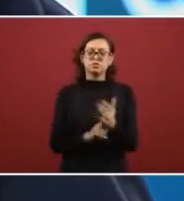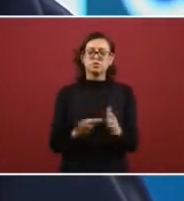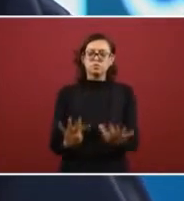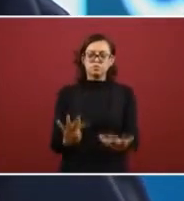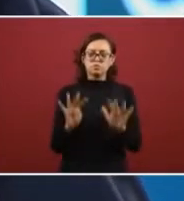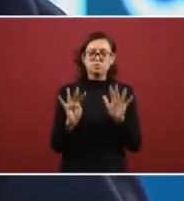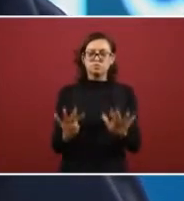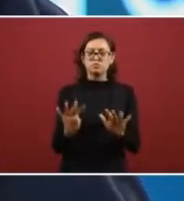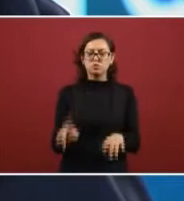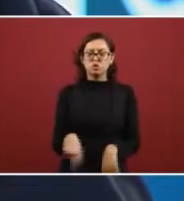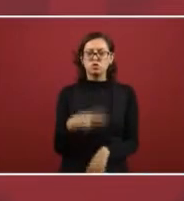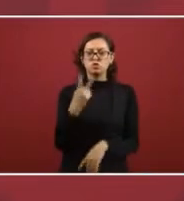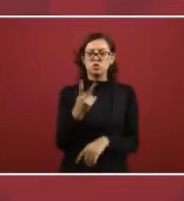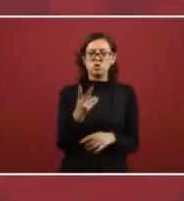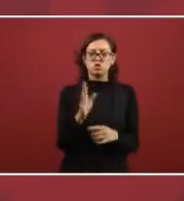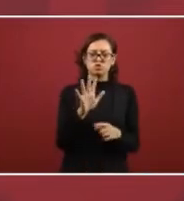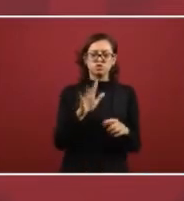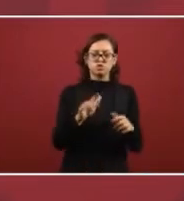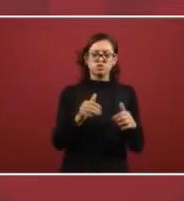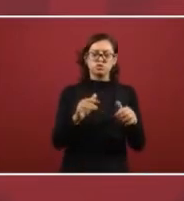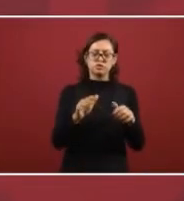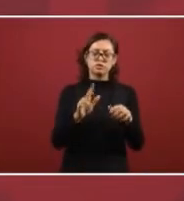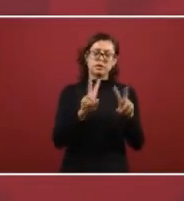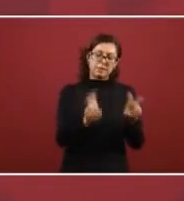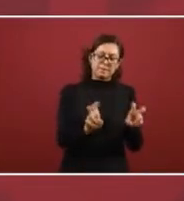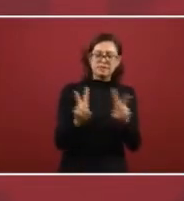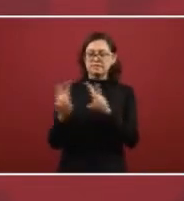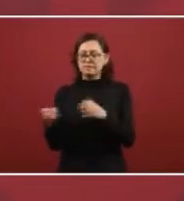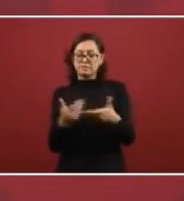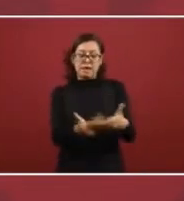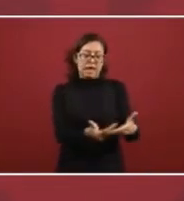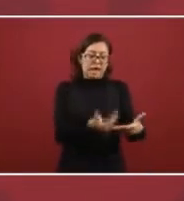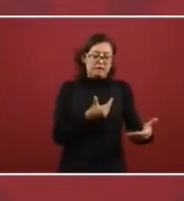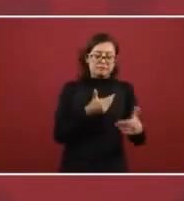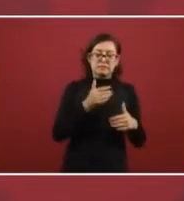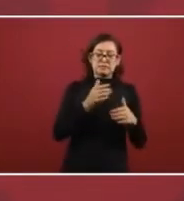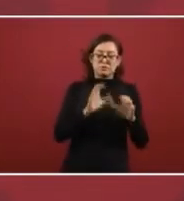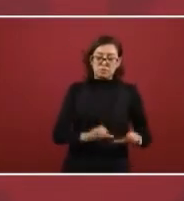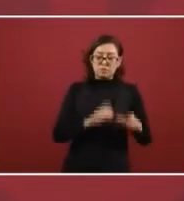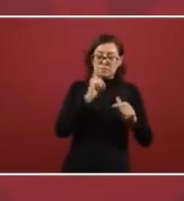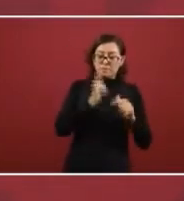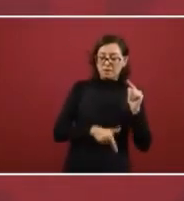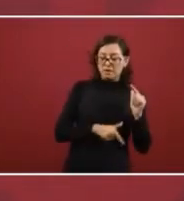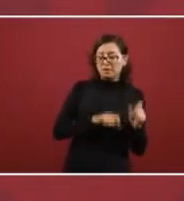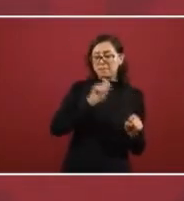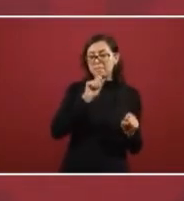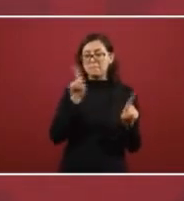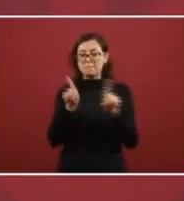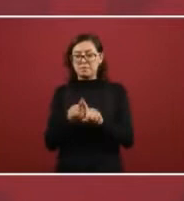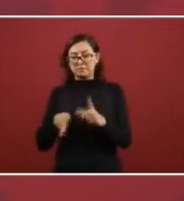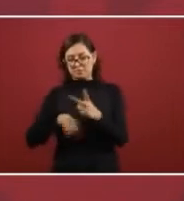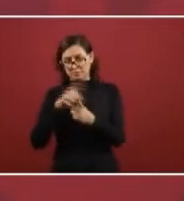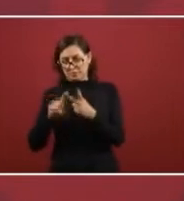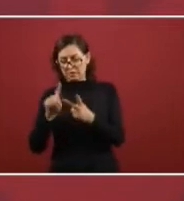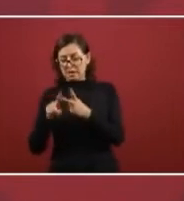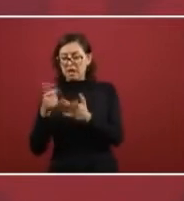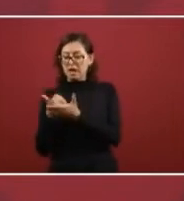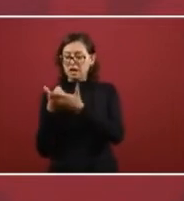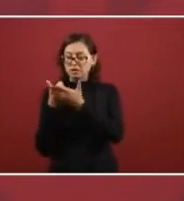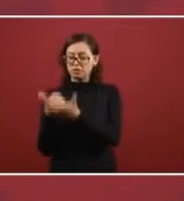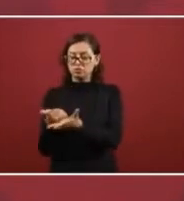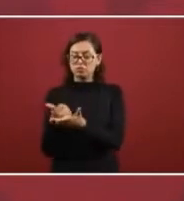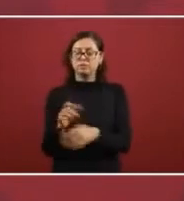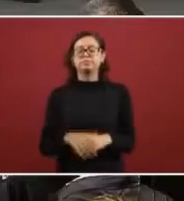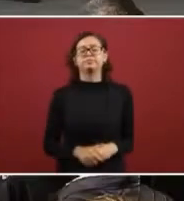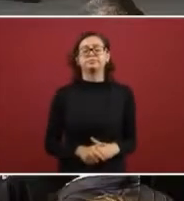that is going to be started in this year, and also teaching preventative and helping related